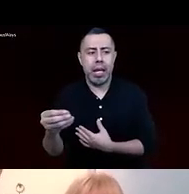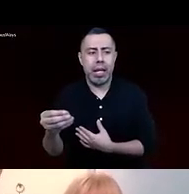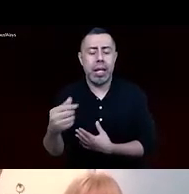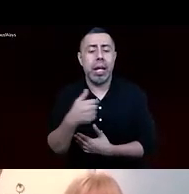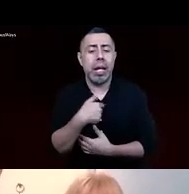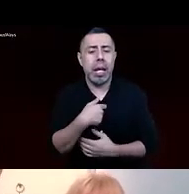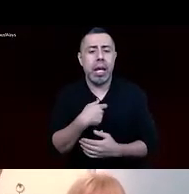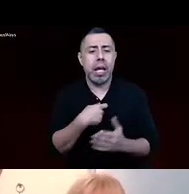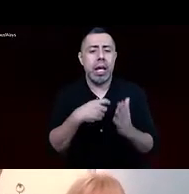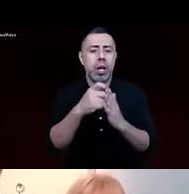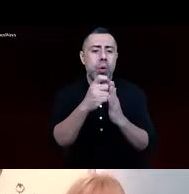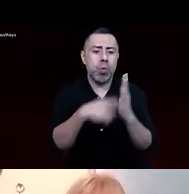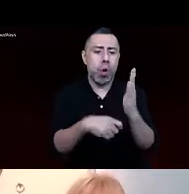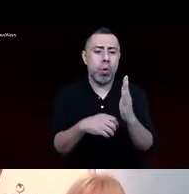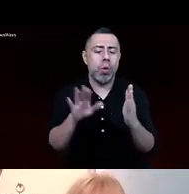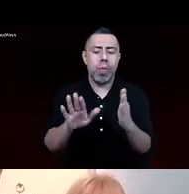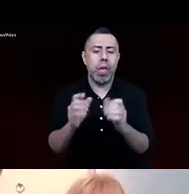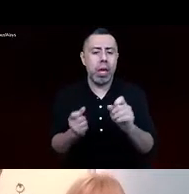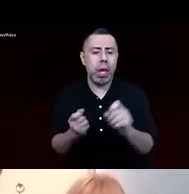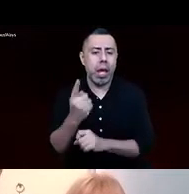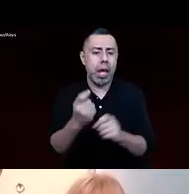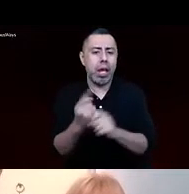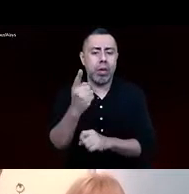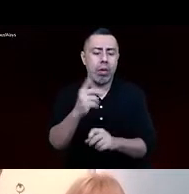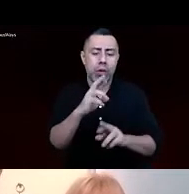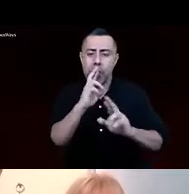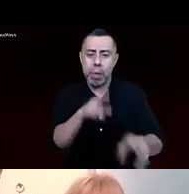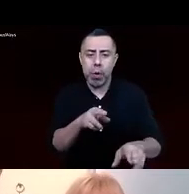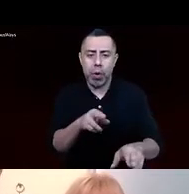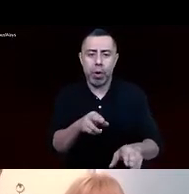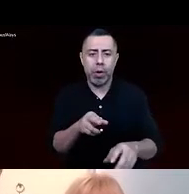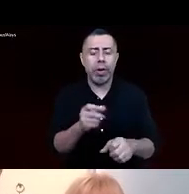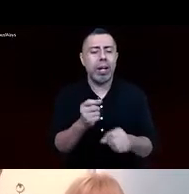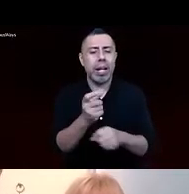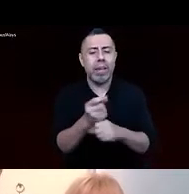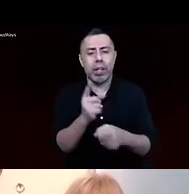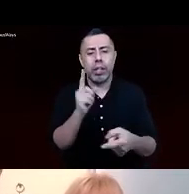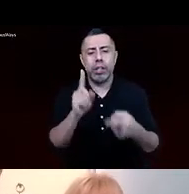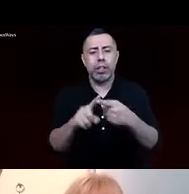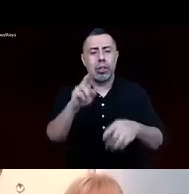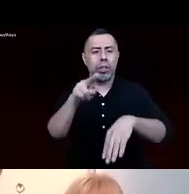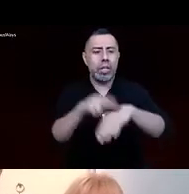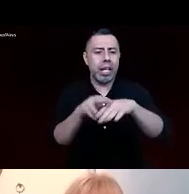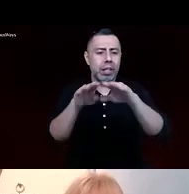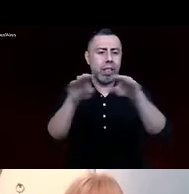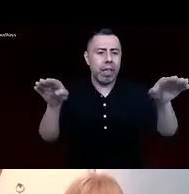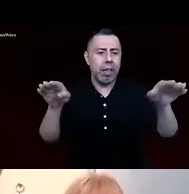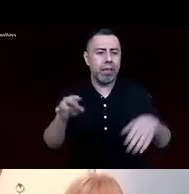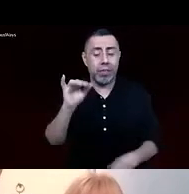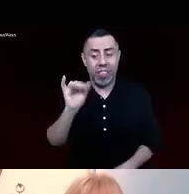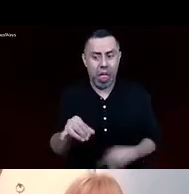wrote the annual report each year to the nationals. So that was like a